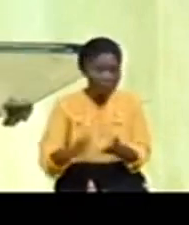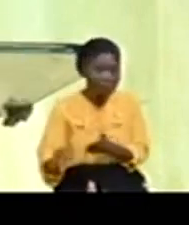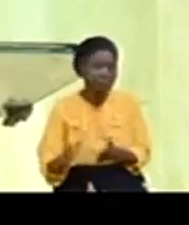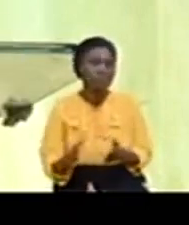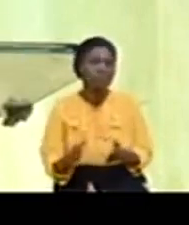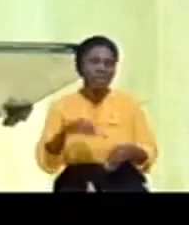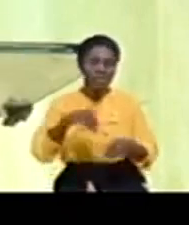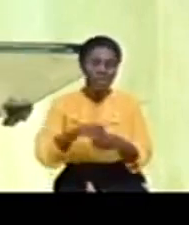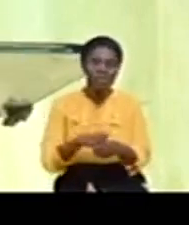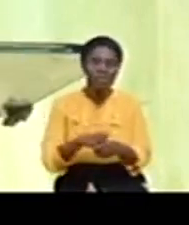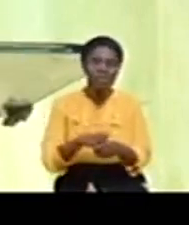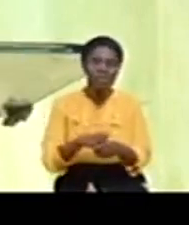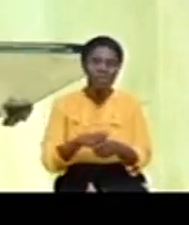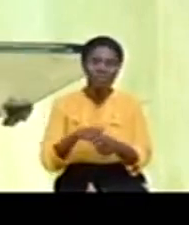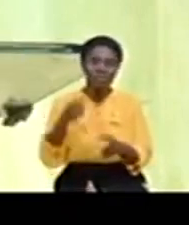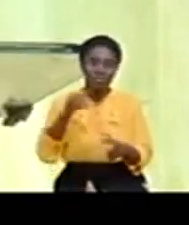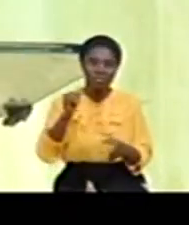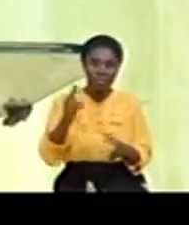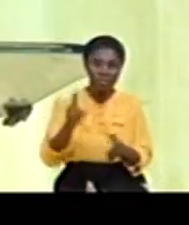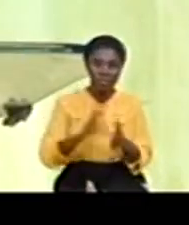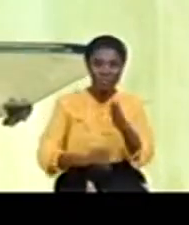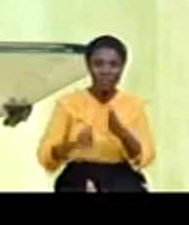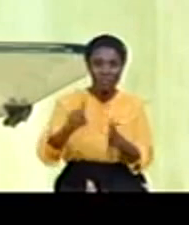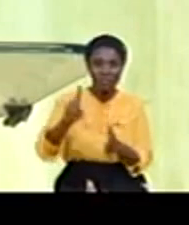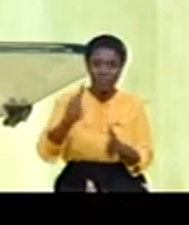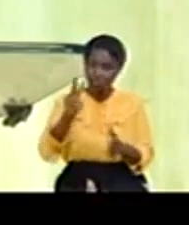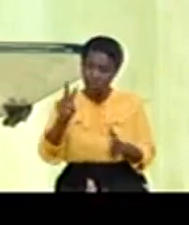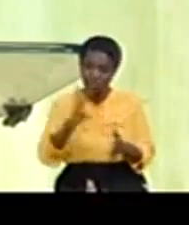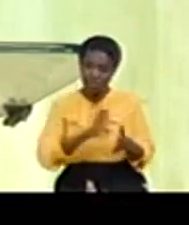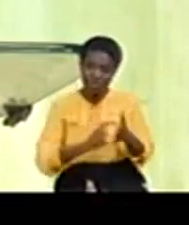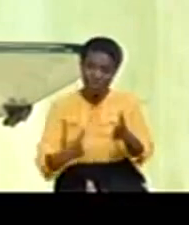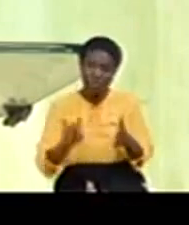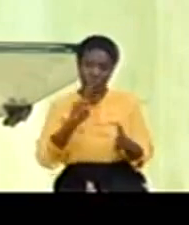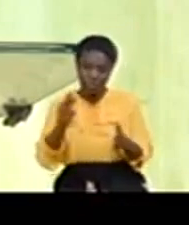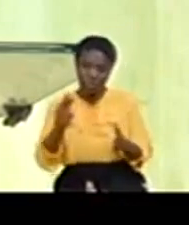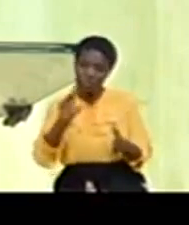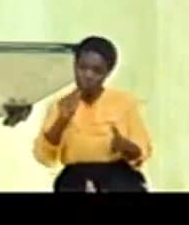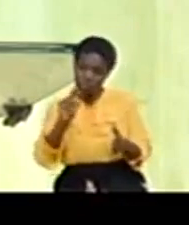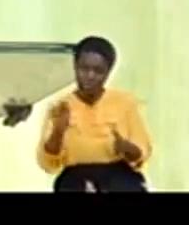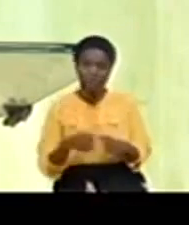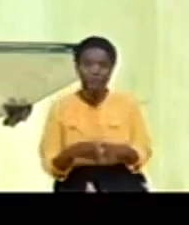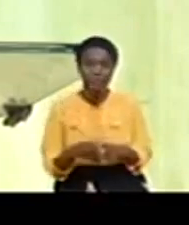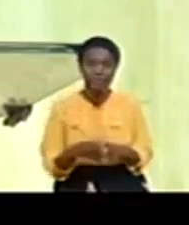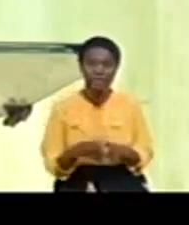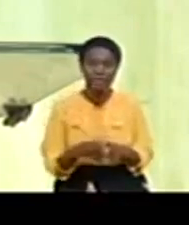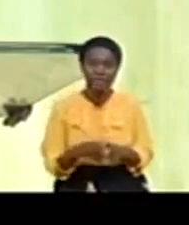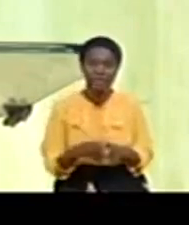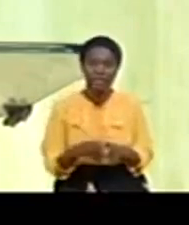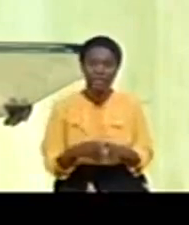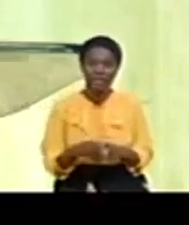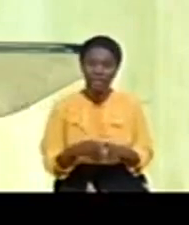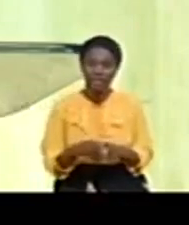verse 20, you cannot say this if you are not real. In Galatians chapter 2